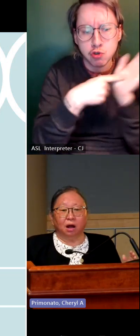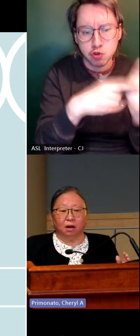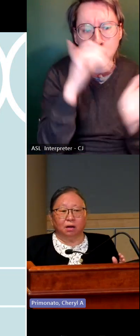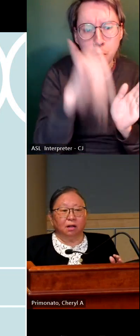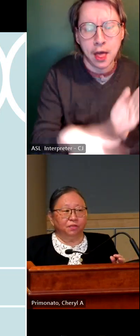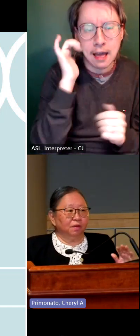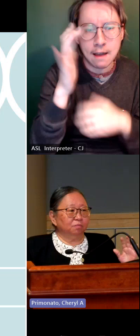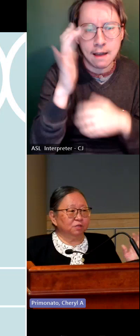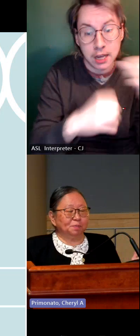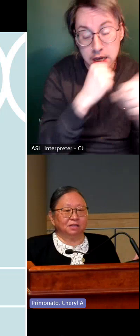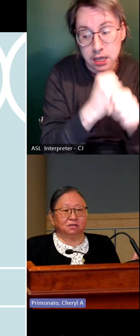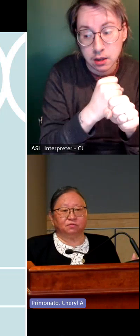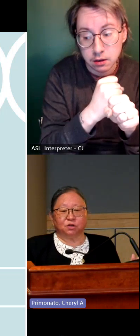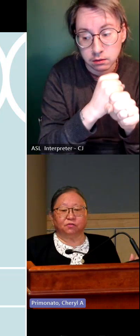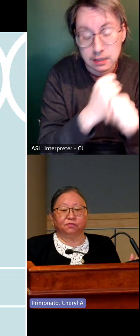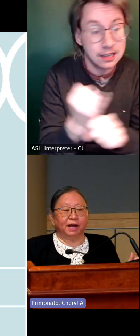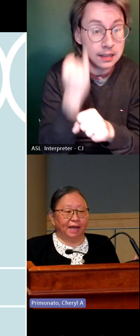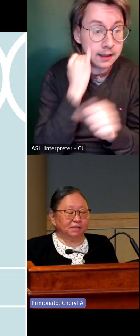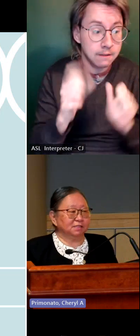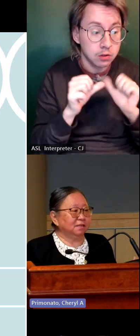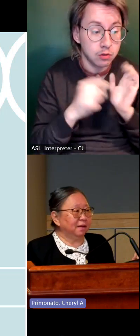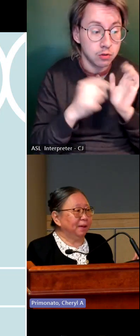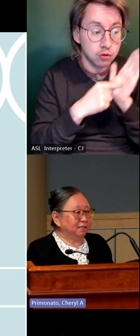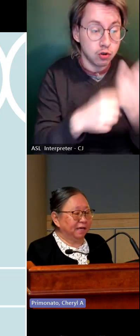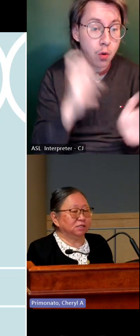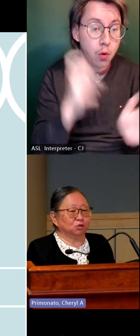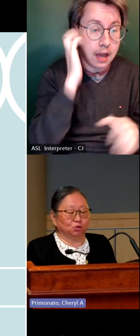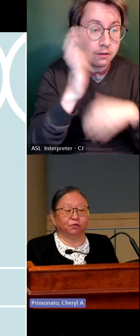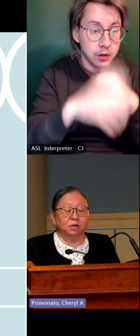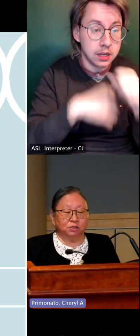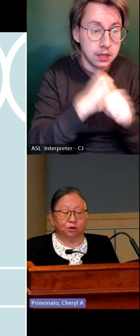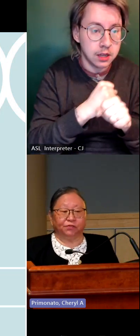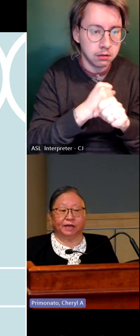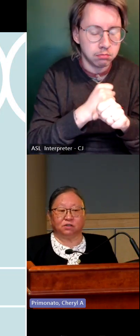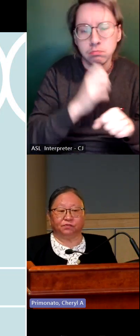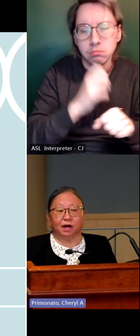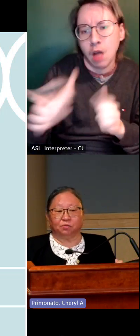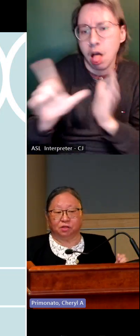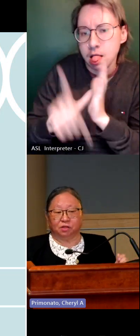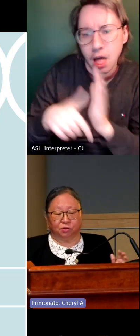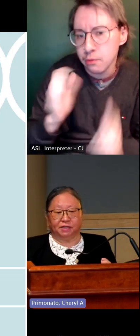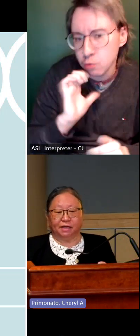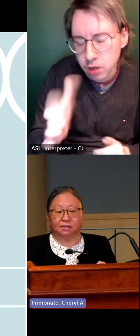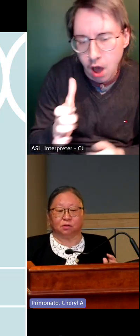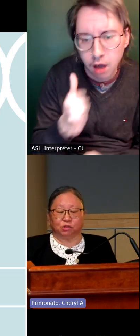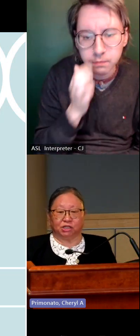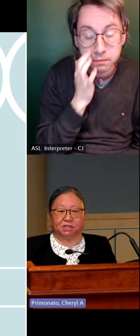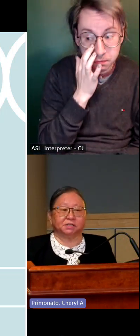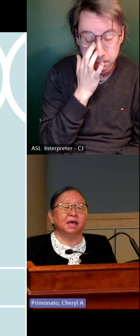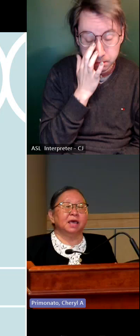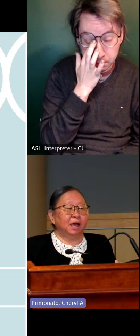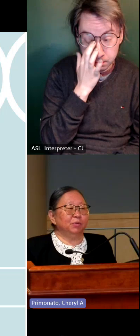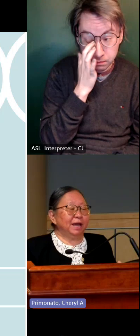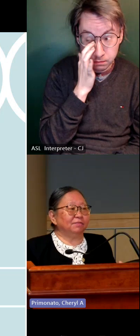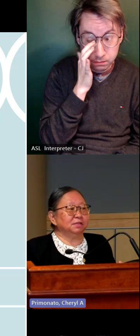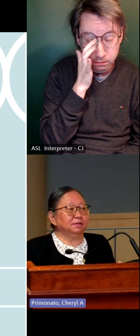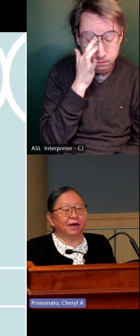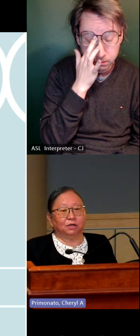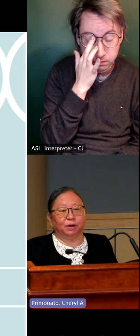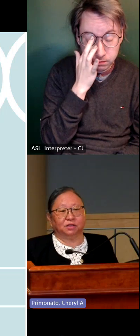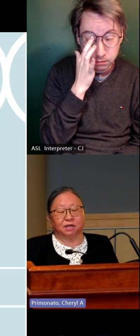notify the respective certifying agency that maintains their certification file within 30 days of those changes. And